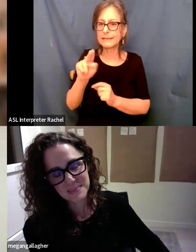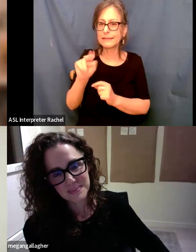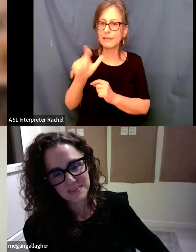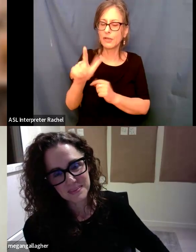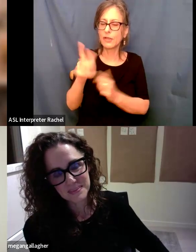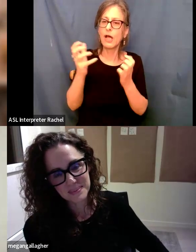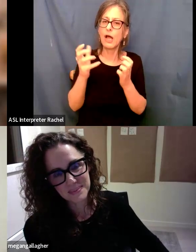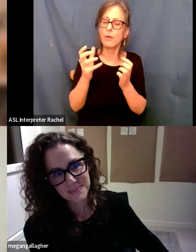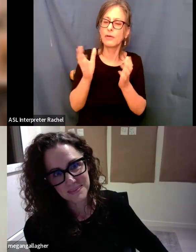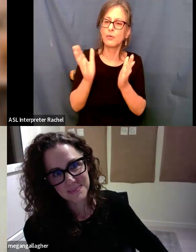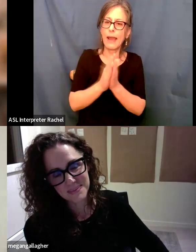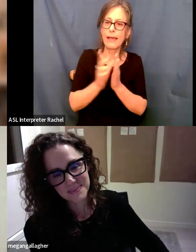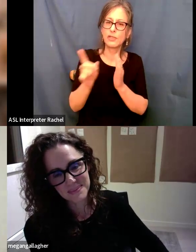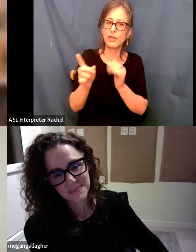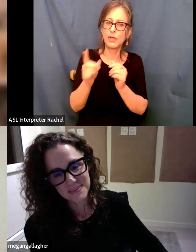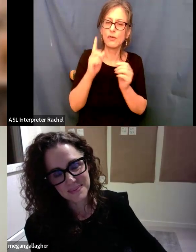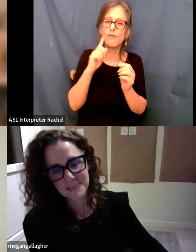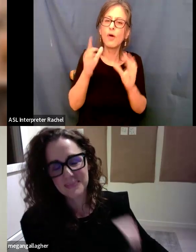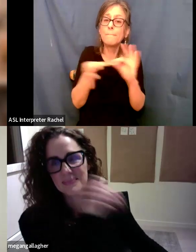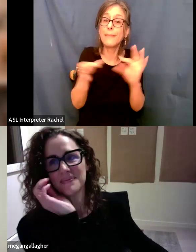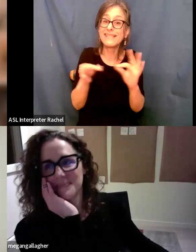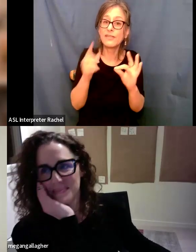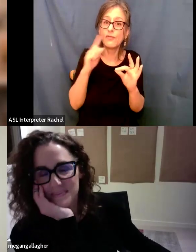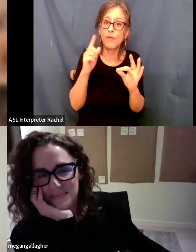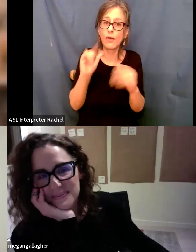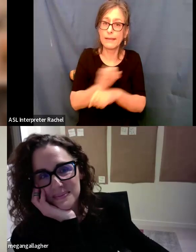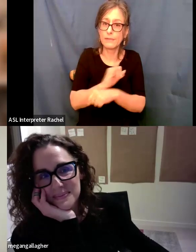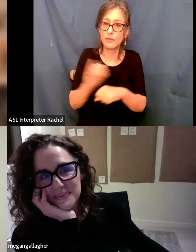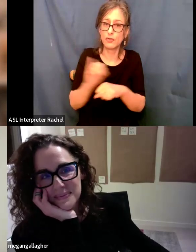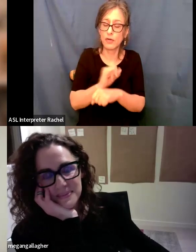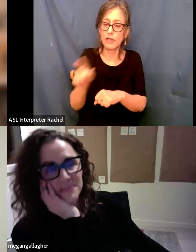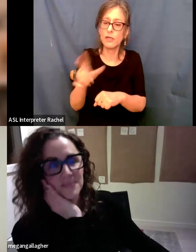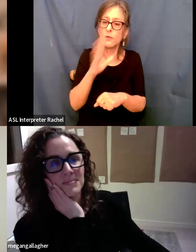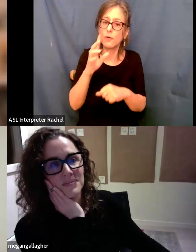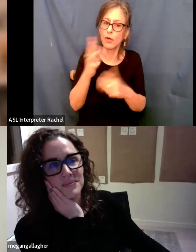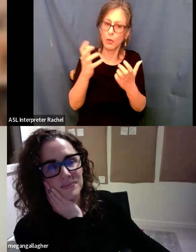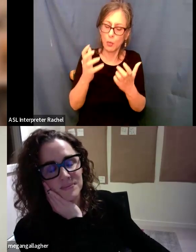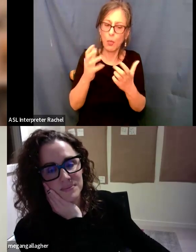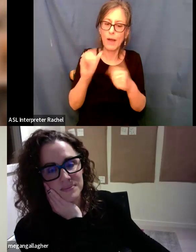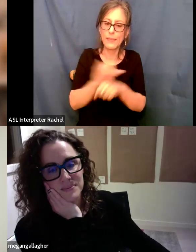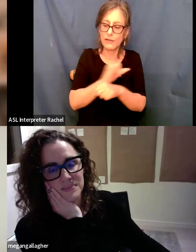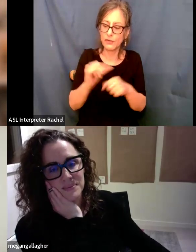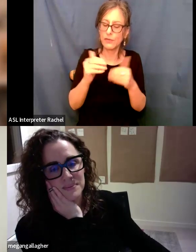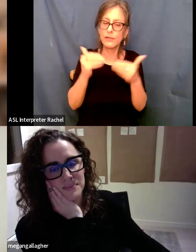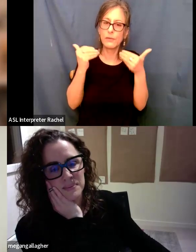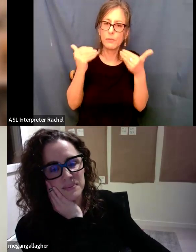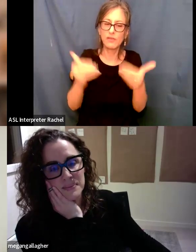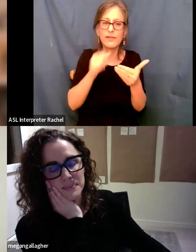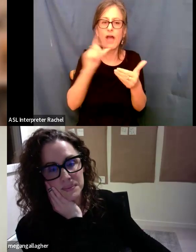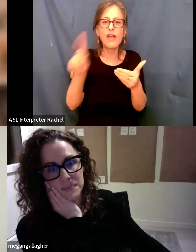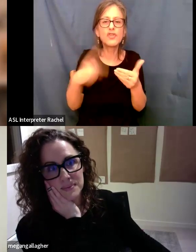you in terms of messages for the industry. You've talked about wanting the industry to kind of move beyond